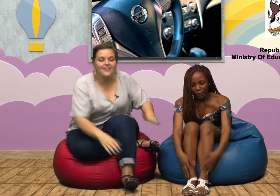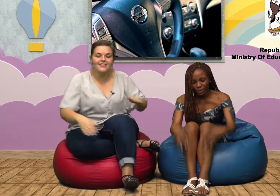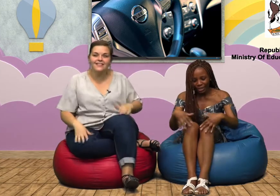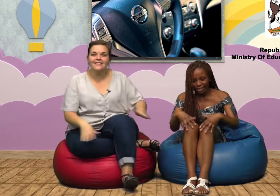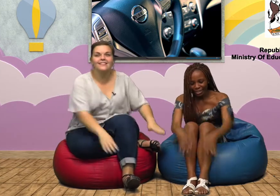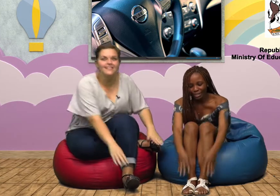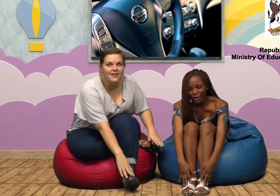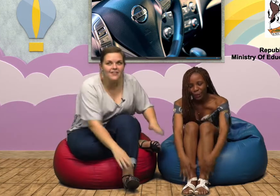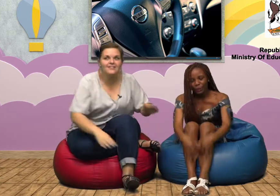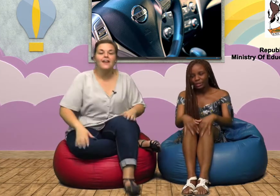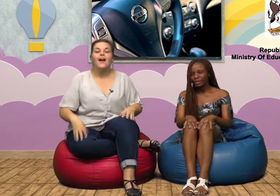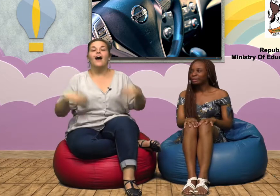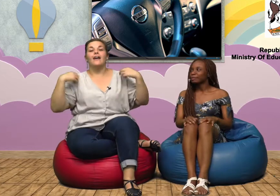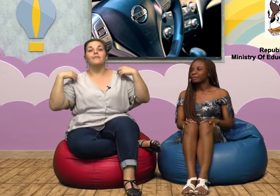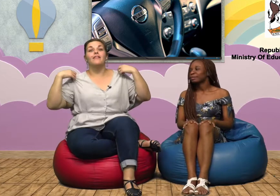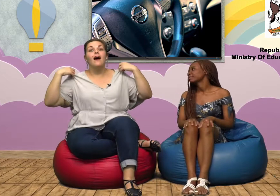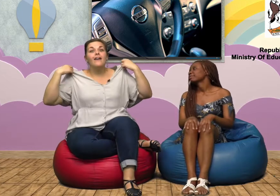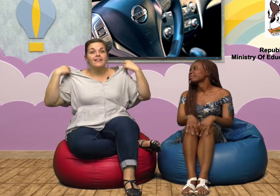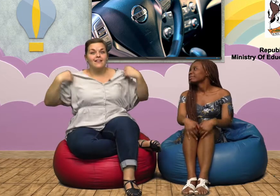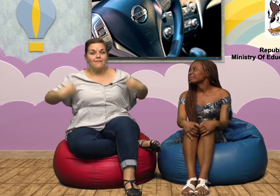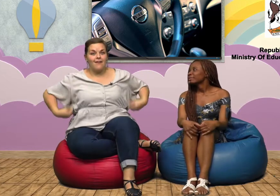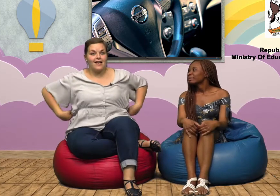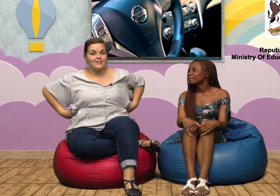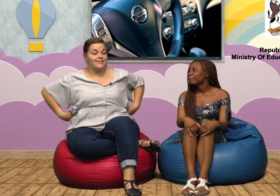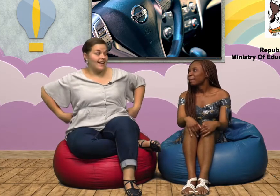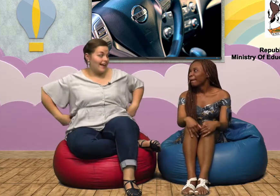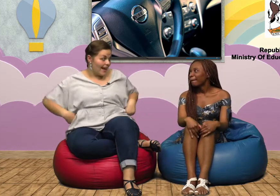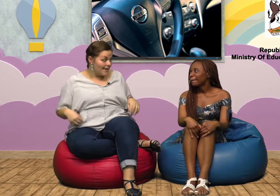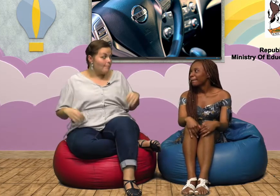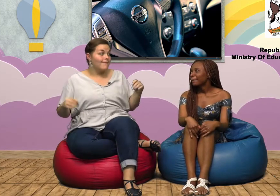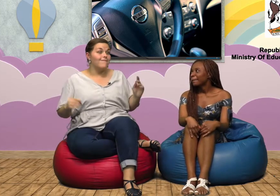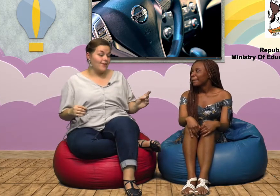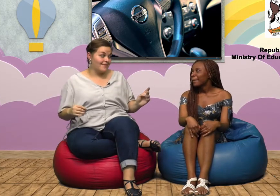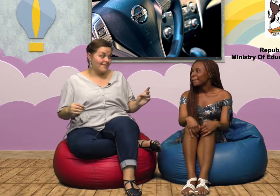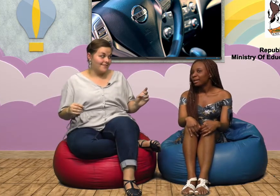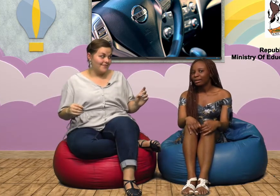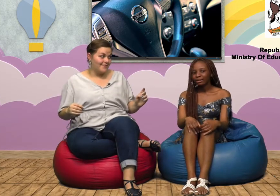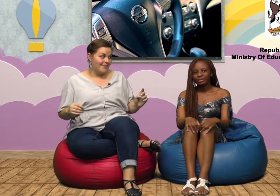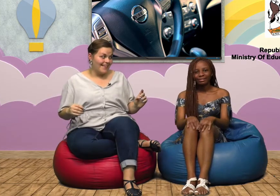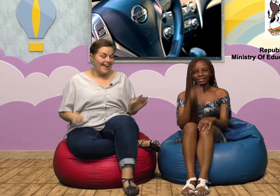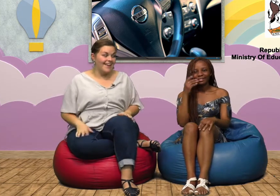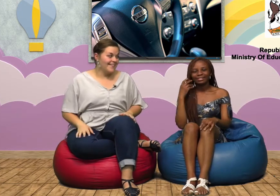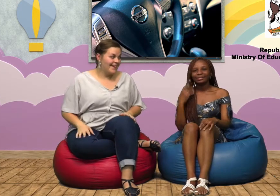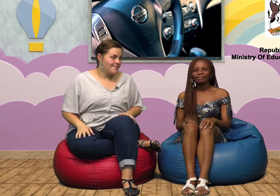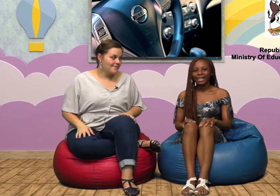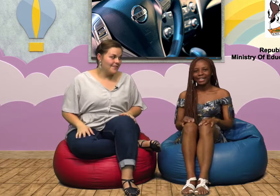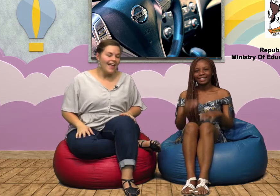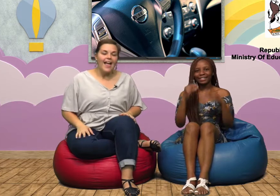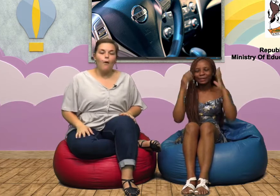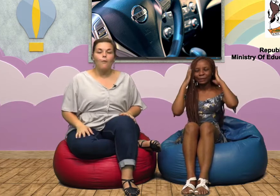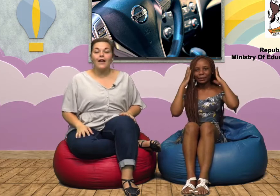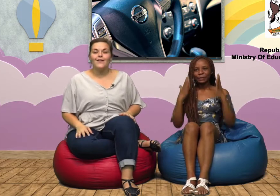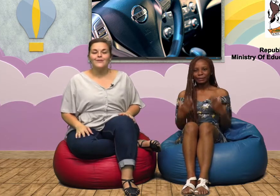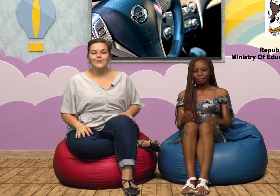Toes, Knees and Toes. Okay. Now it is time for us to sing it again, but fast. Are you ready? Yes.